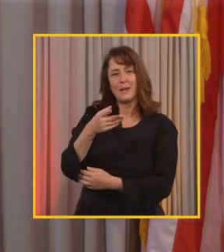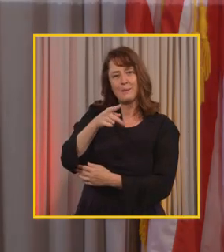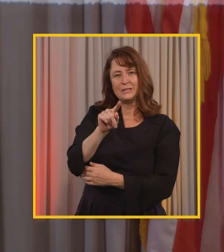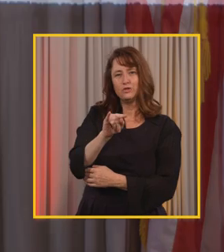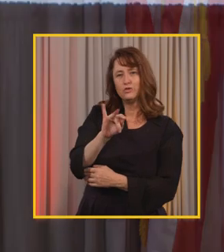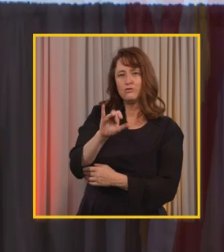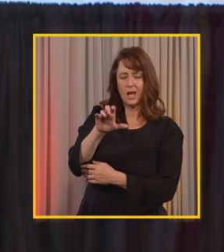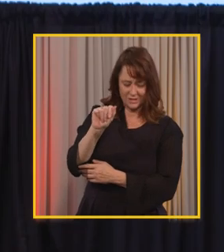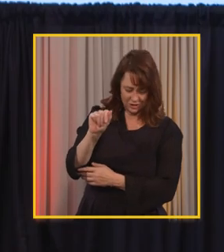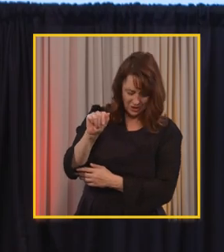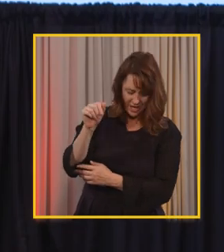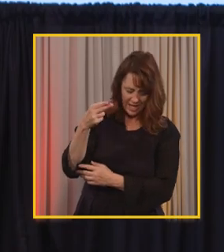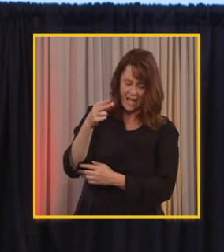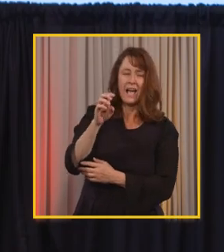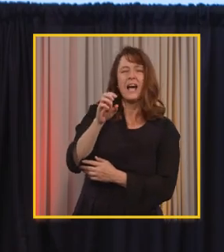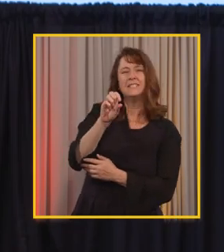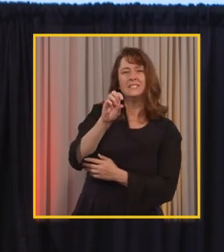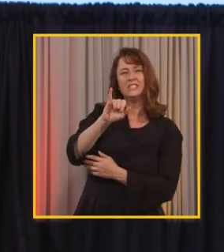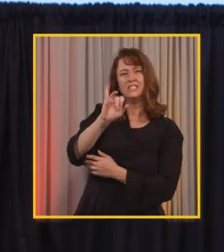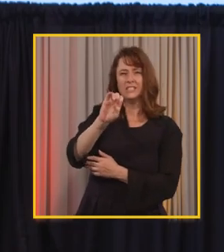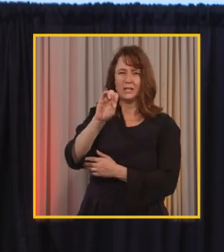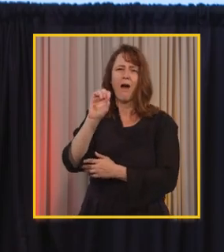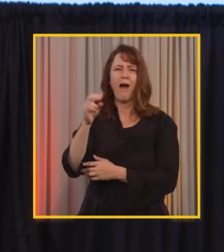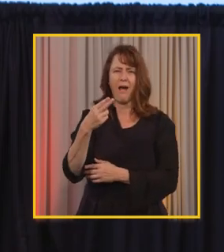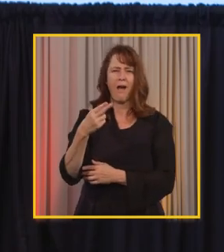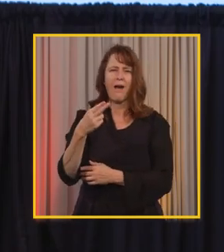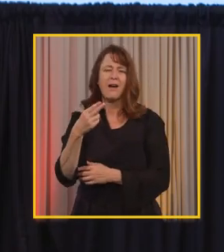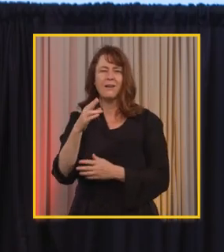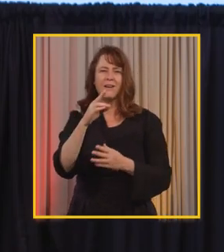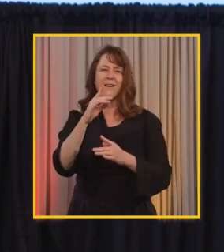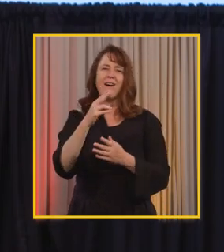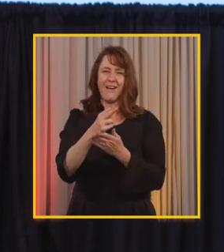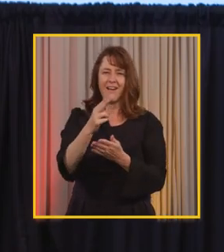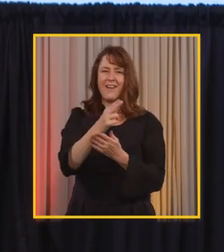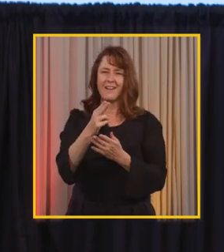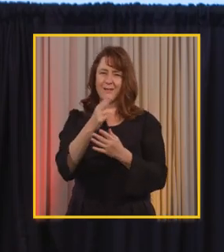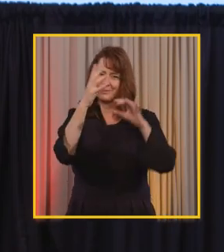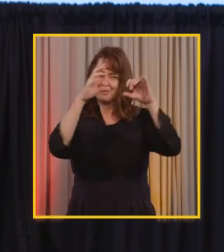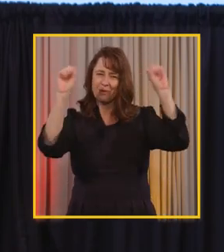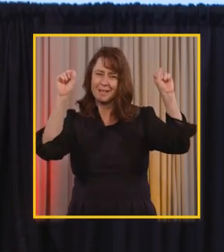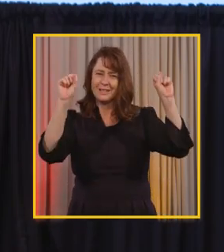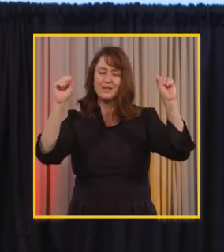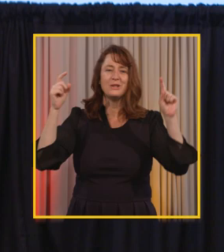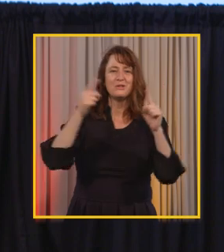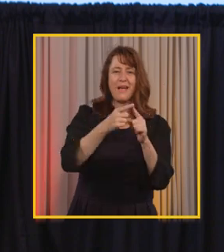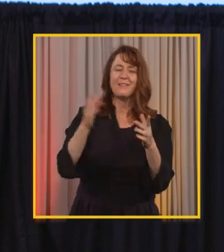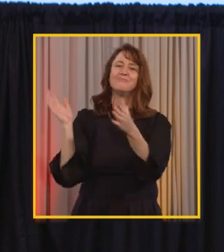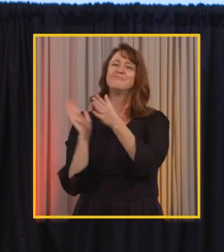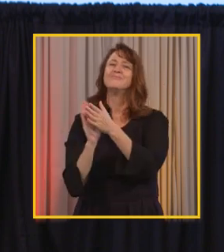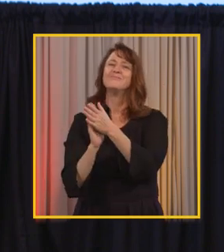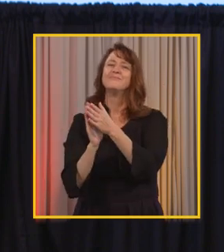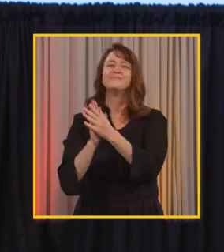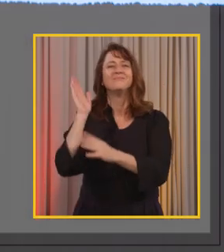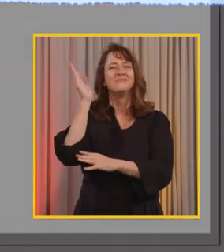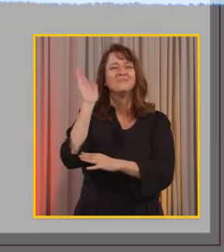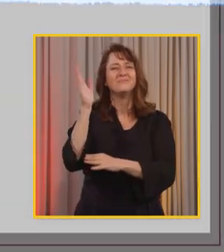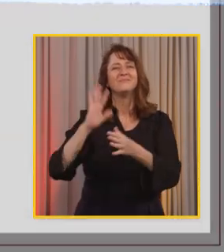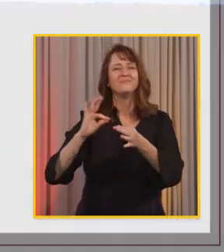Patricia Shia, the Hartnell College Superintendent President, to deliver a congratulatory message to graduates.